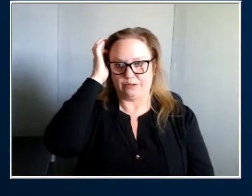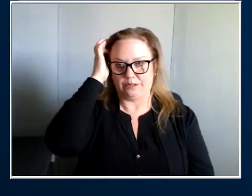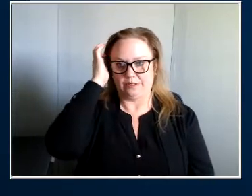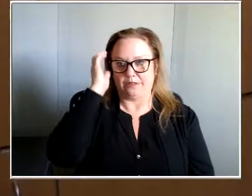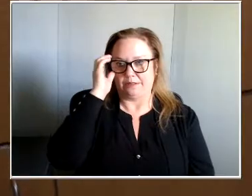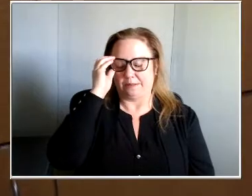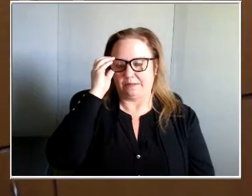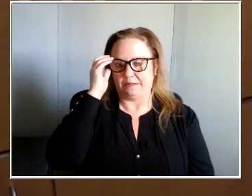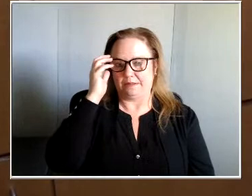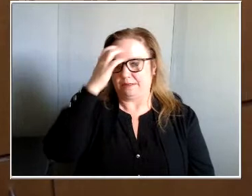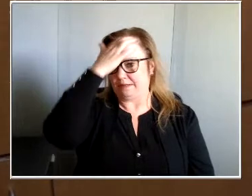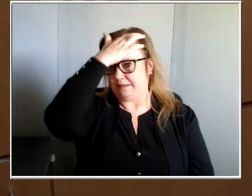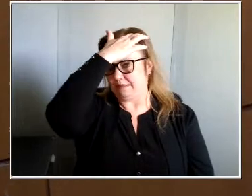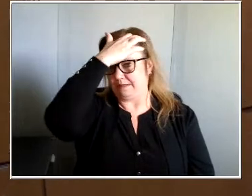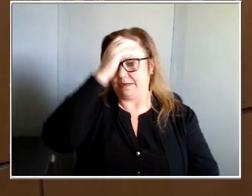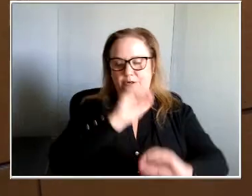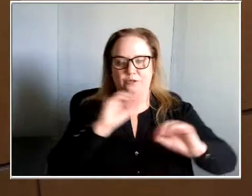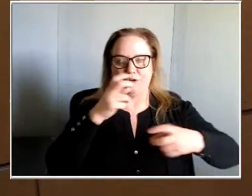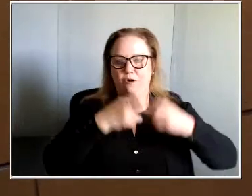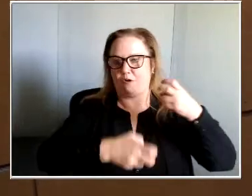There is no problem here.